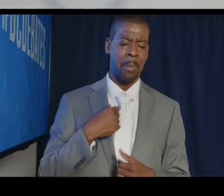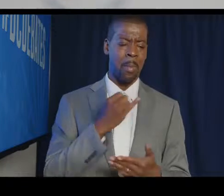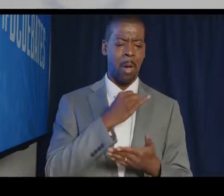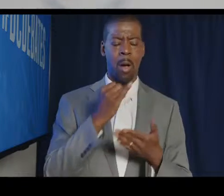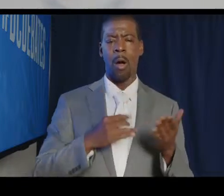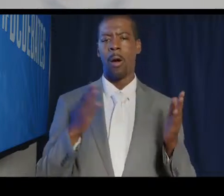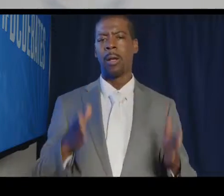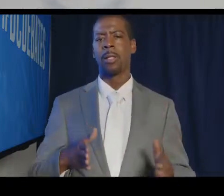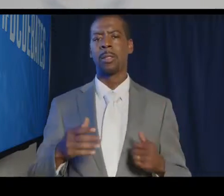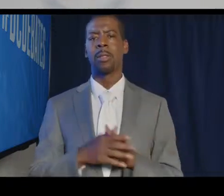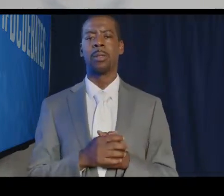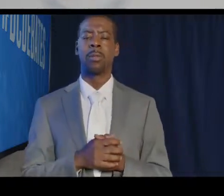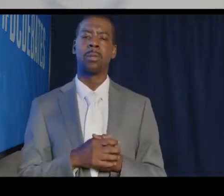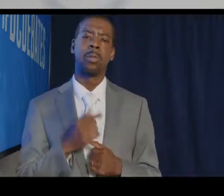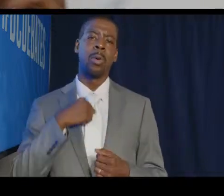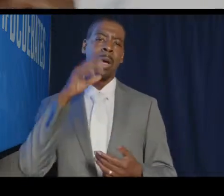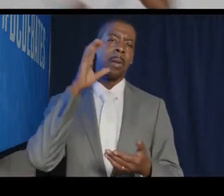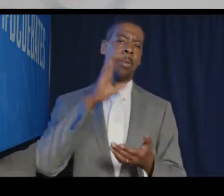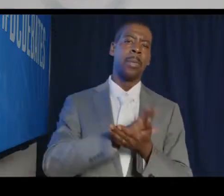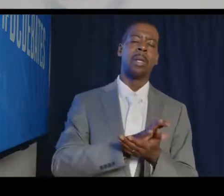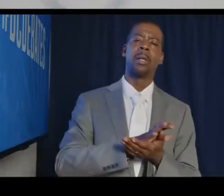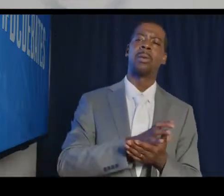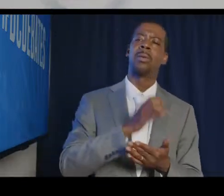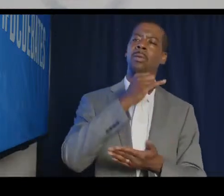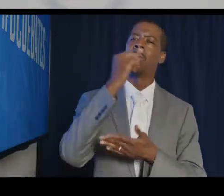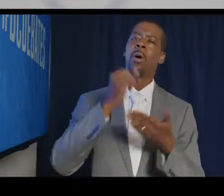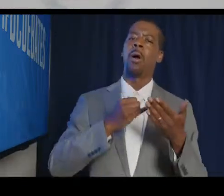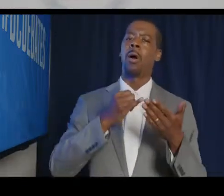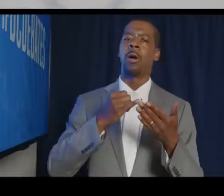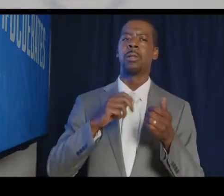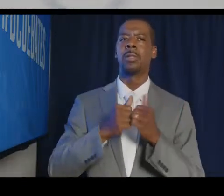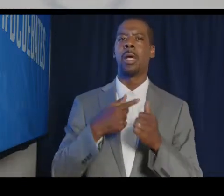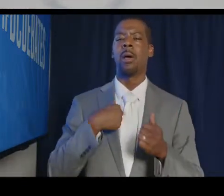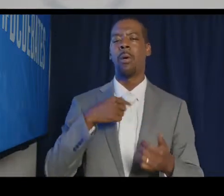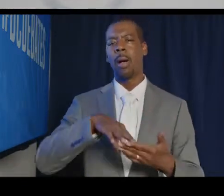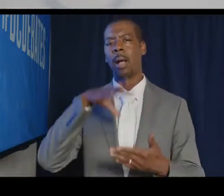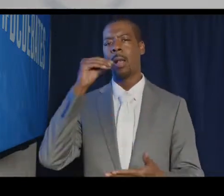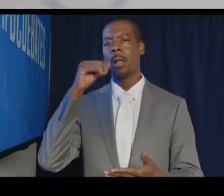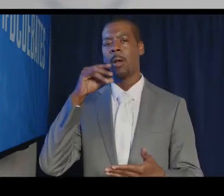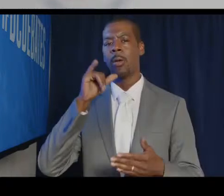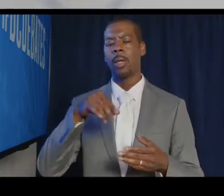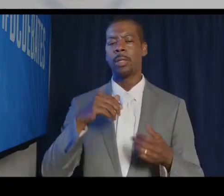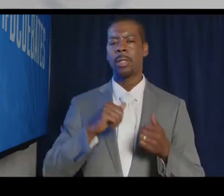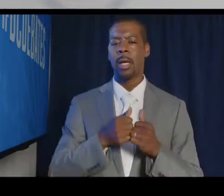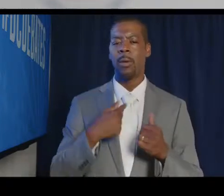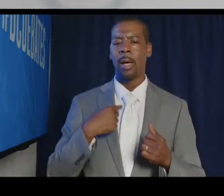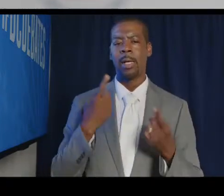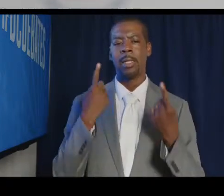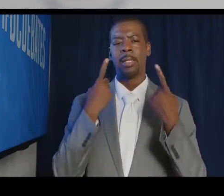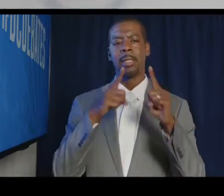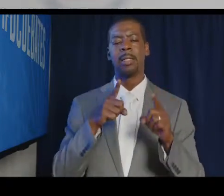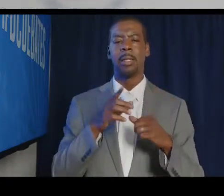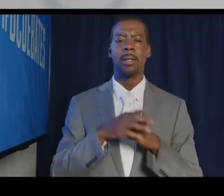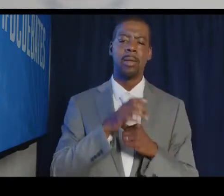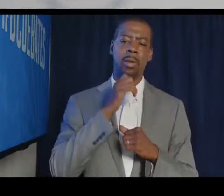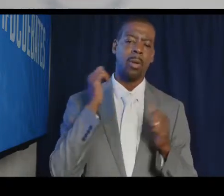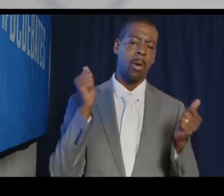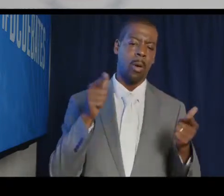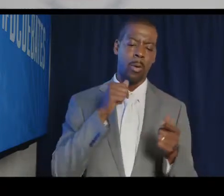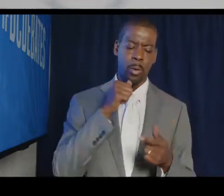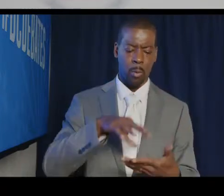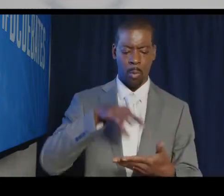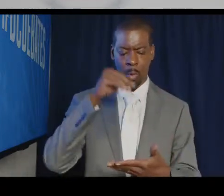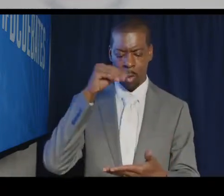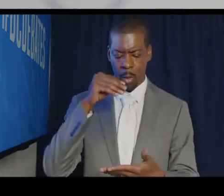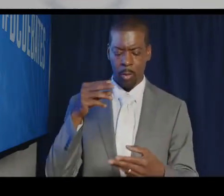and so intramurals and artists and all that stuff is how I learn, is how I thrive, right? And so I think there are a lot of people that don't just simply learn in the